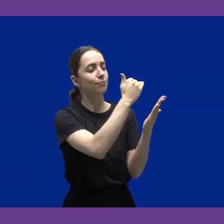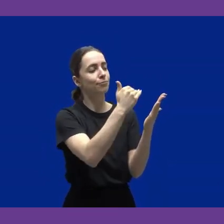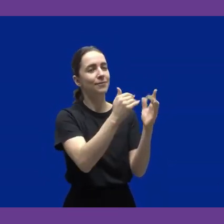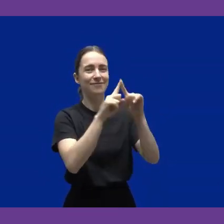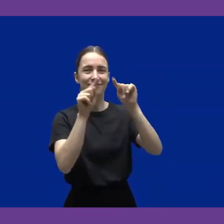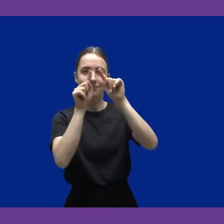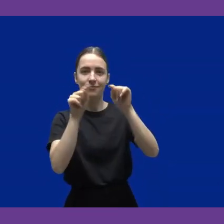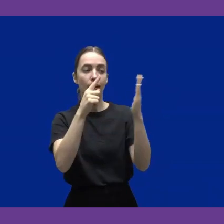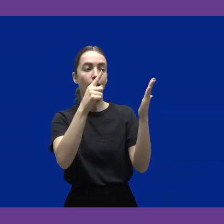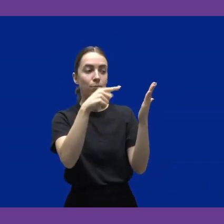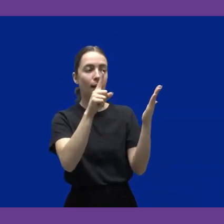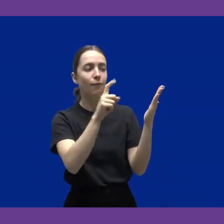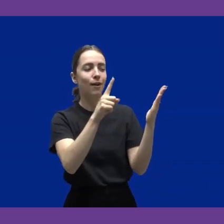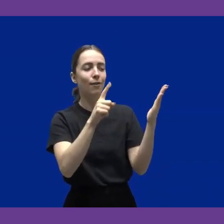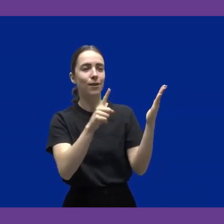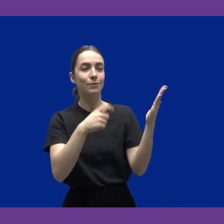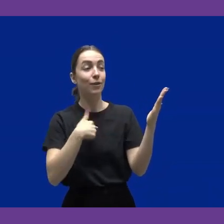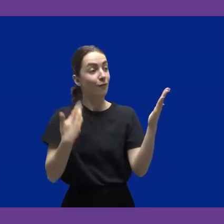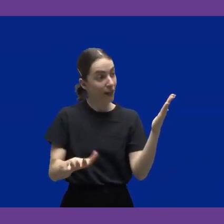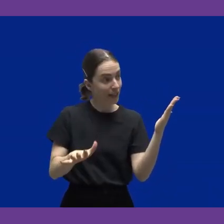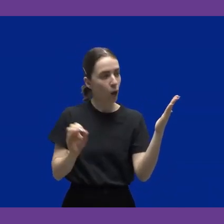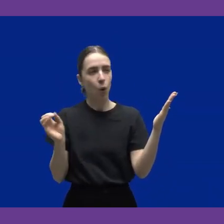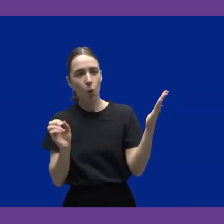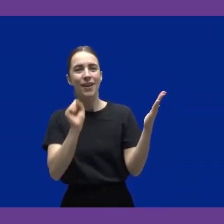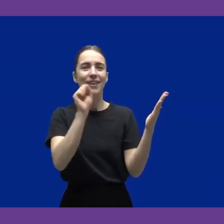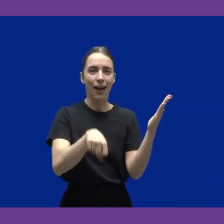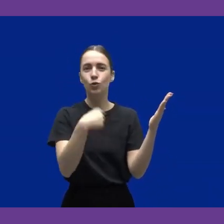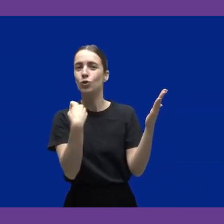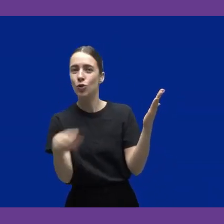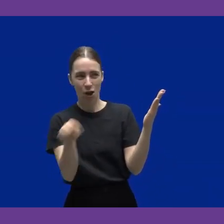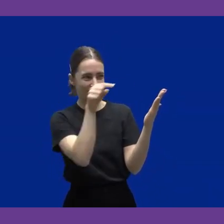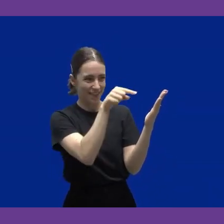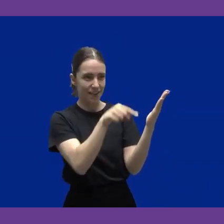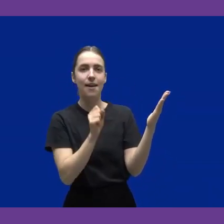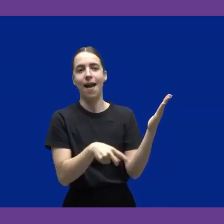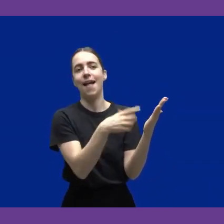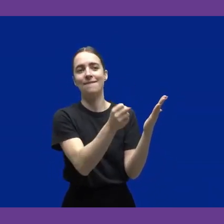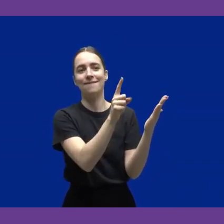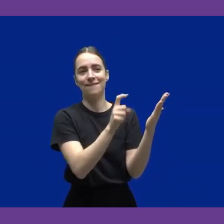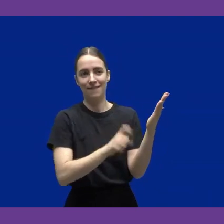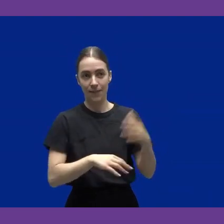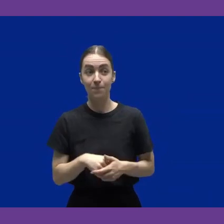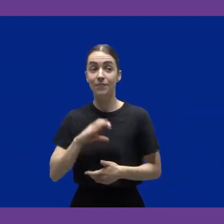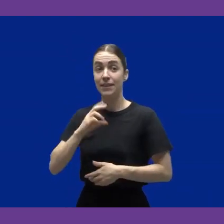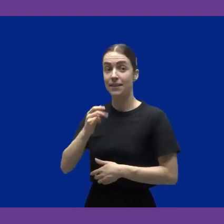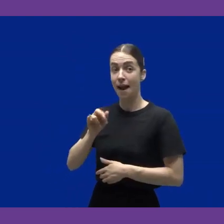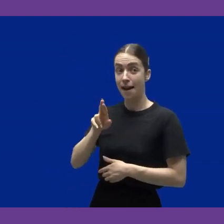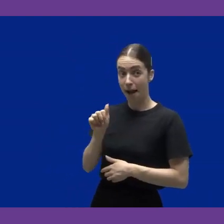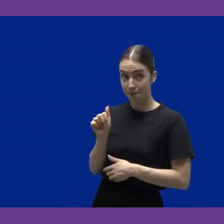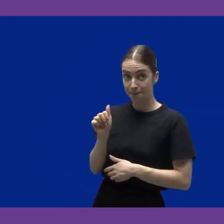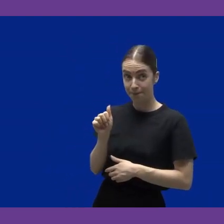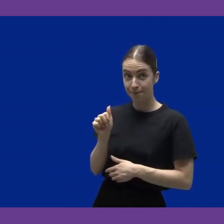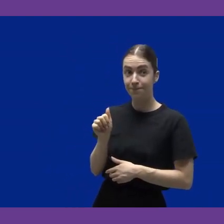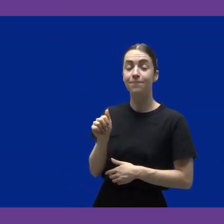Thank you very much, Fernando. And again, to repeat that the role of a harmonized standard is to have a testing methodology. So